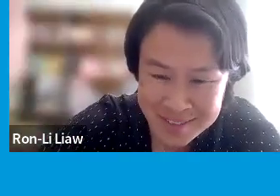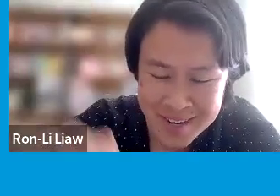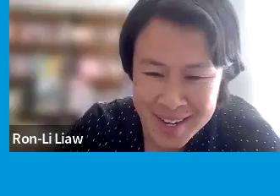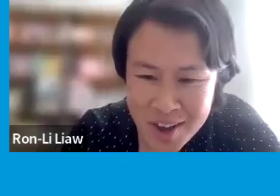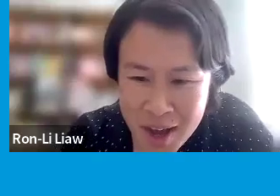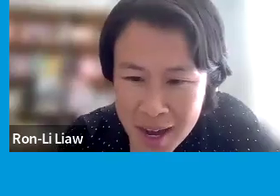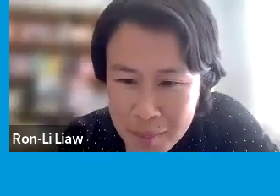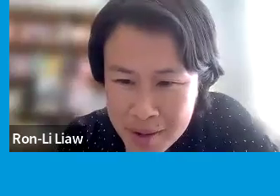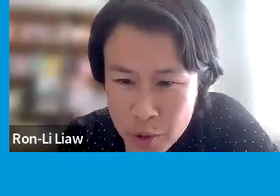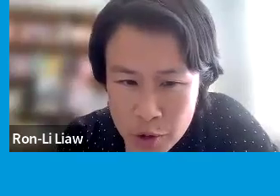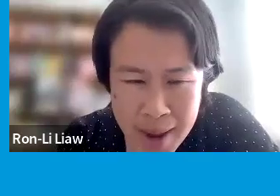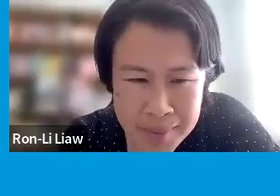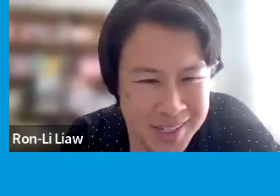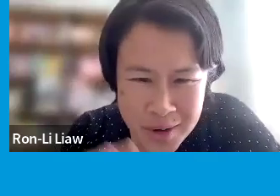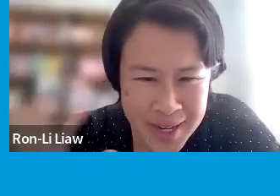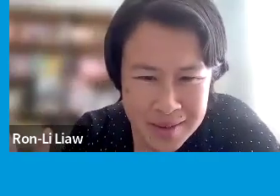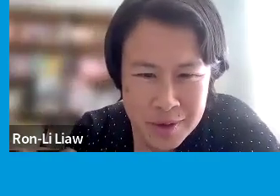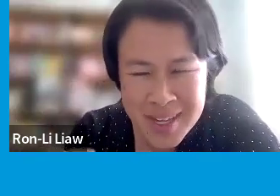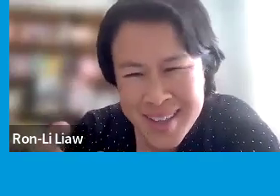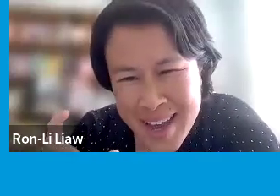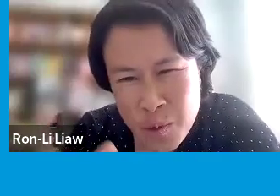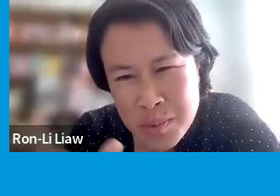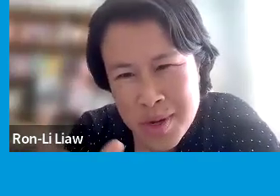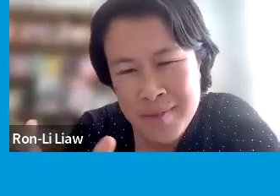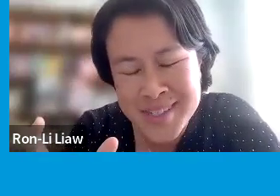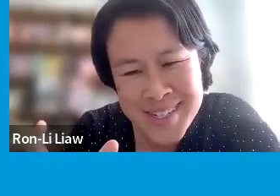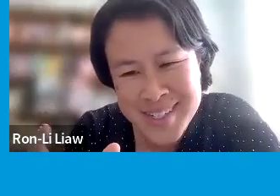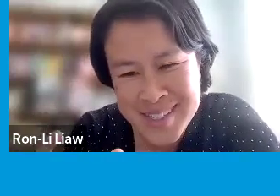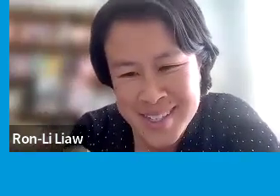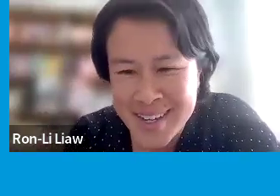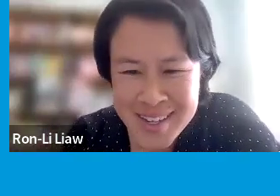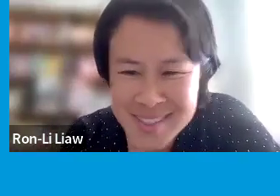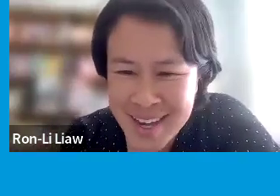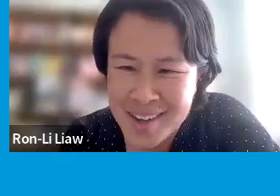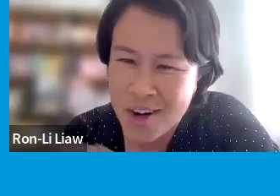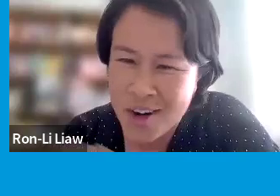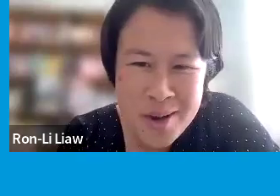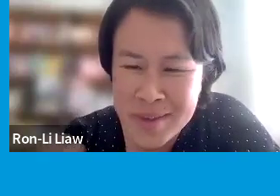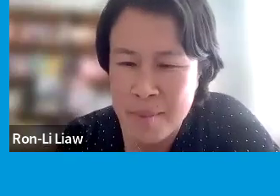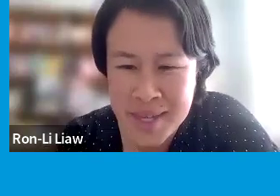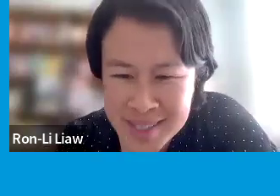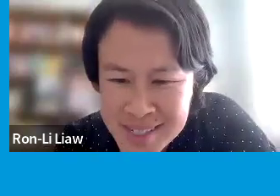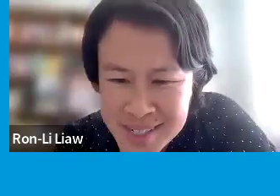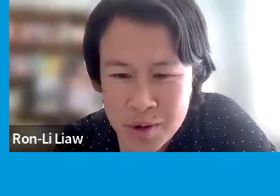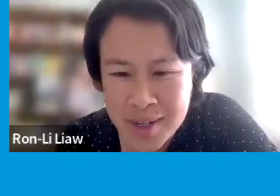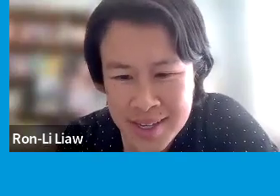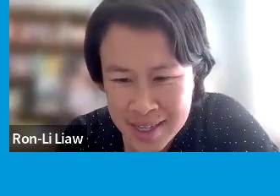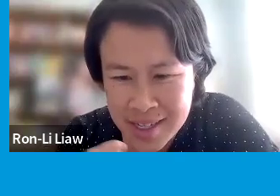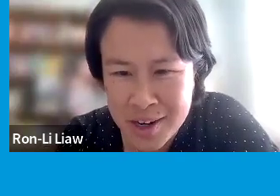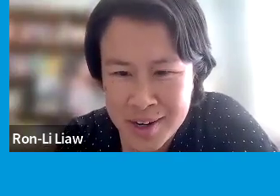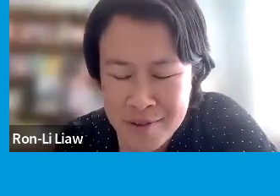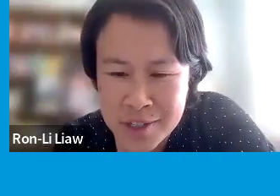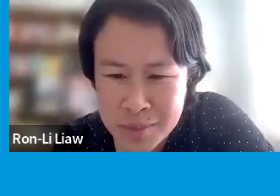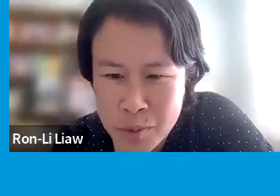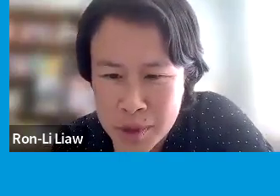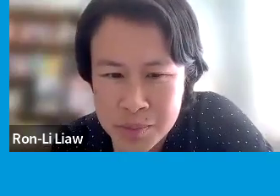vision, right? And the roadmap. So any of those, I think equitable conversations, it's hard to know what that means. So I think